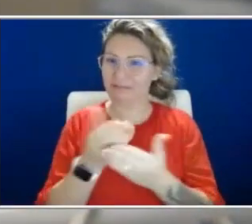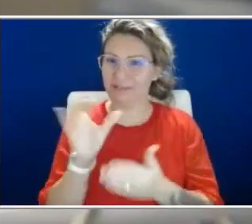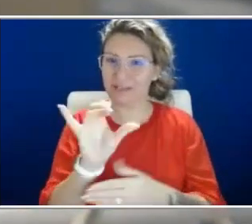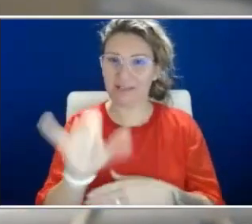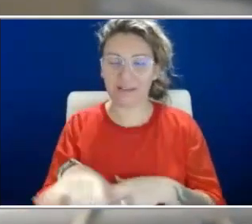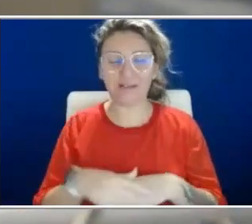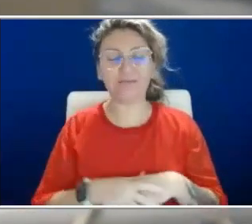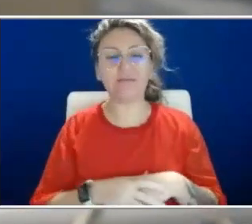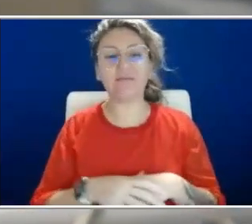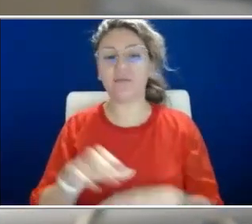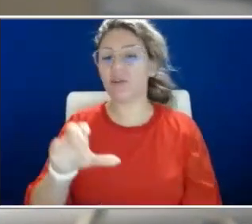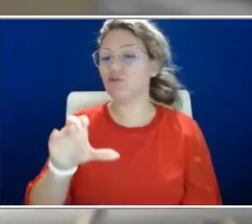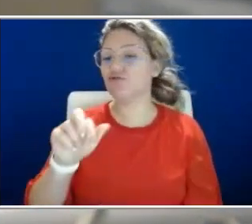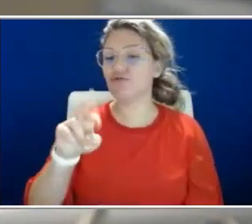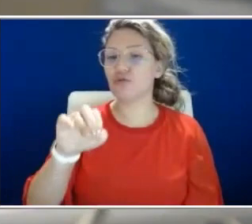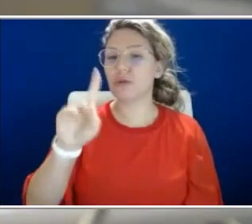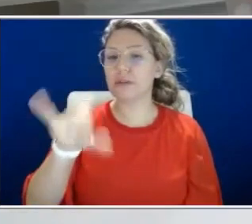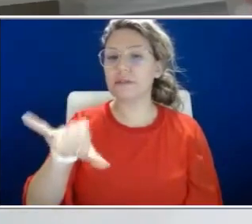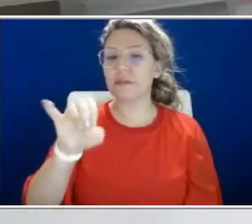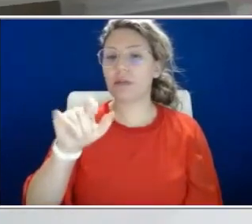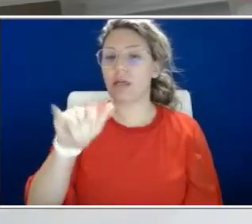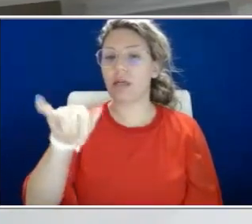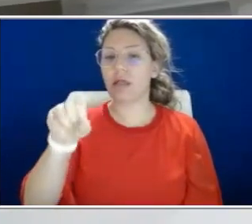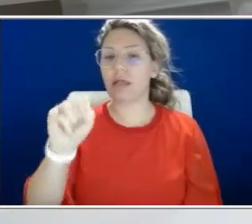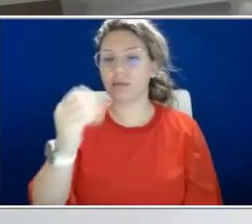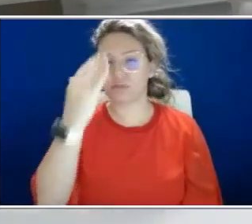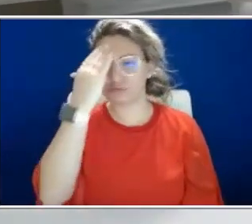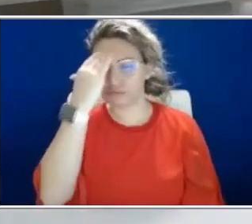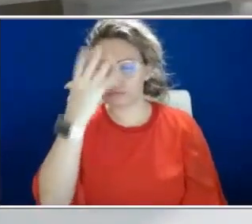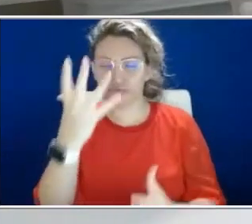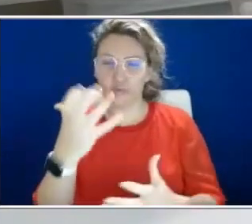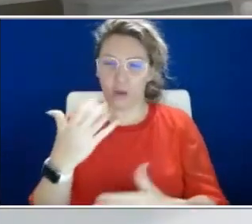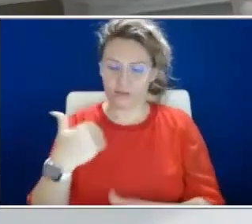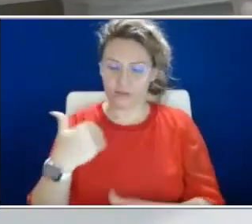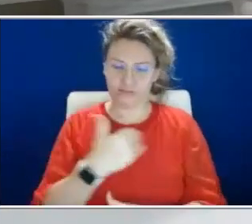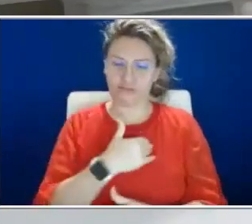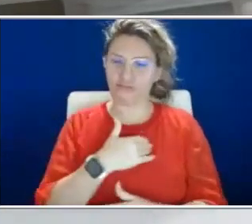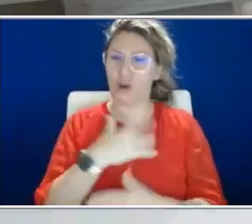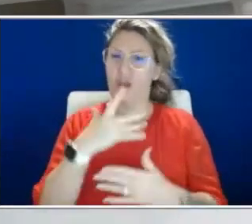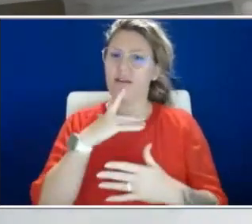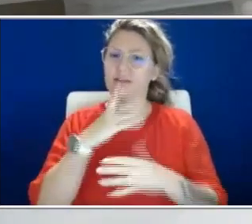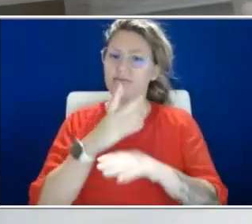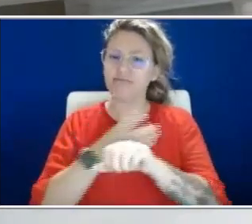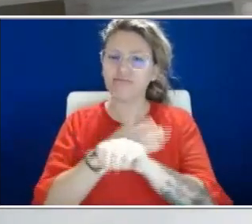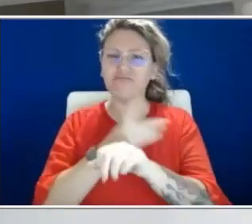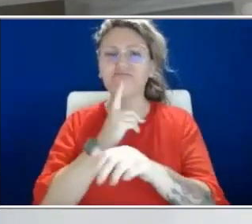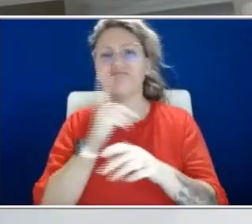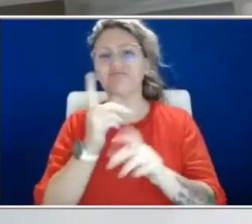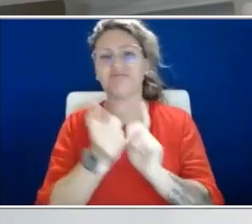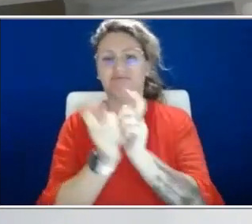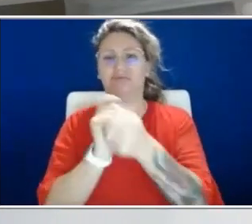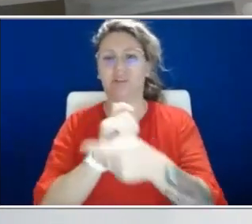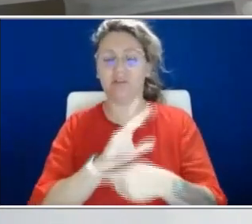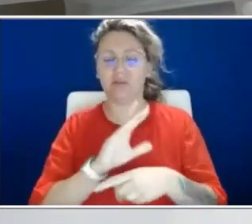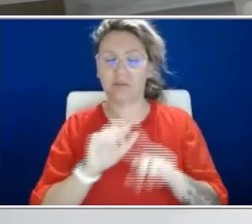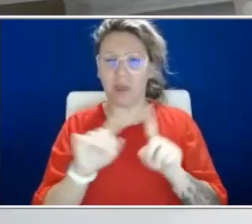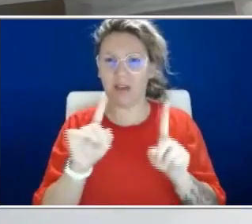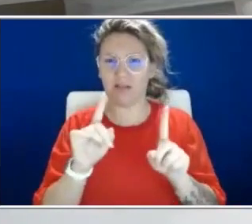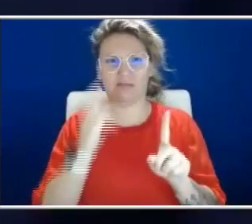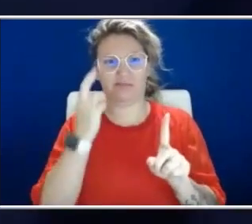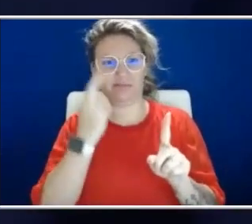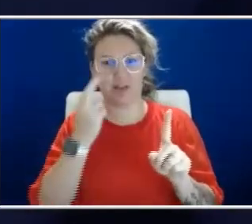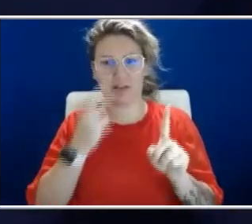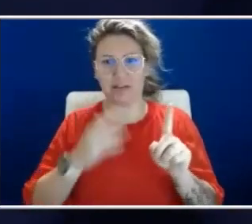knew she wanted to undergo breast reconstruction surgery. Little did she realize her stomach tissue would be key to restoring her